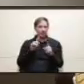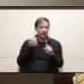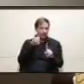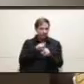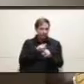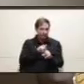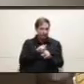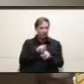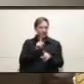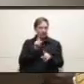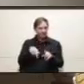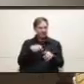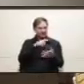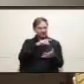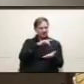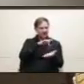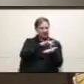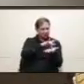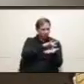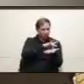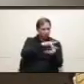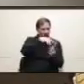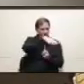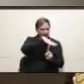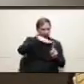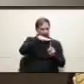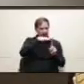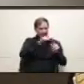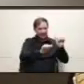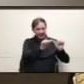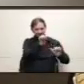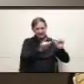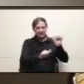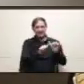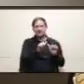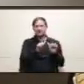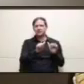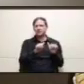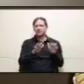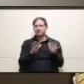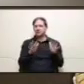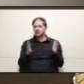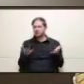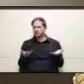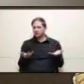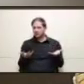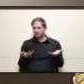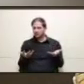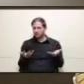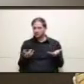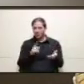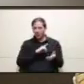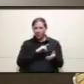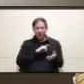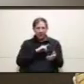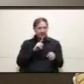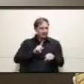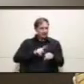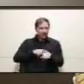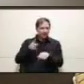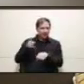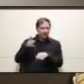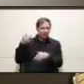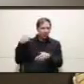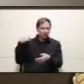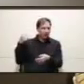can get the situational analysis of how that impacted on service delivery, the time in which you could not fill in those vacancies, so that we're